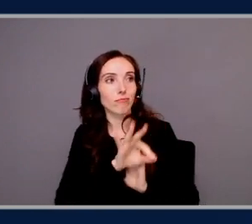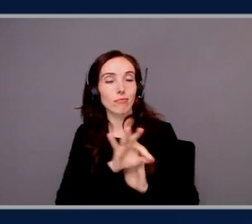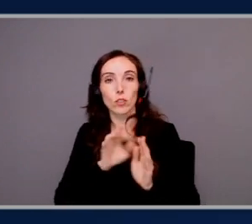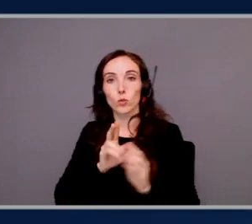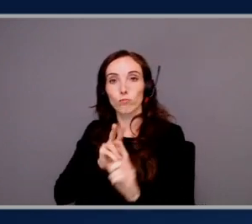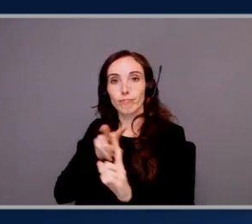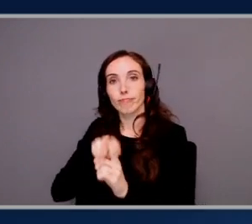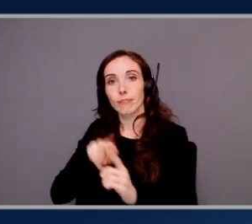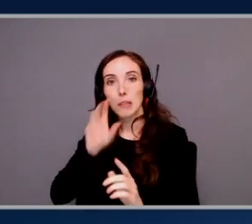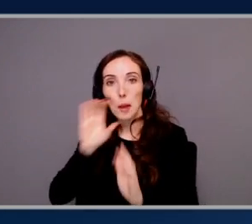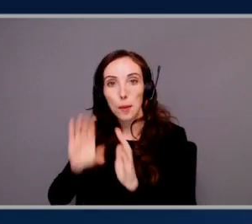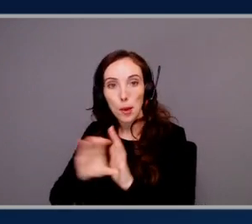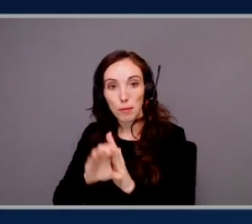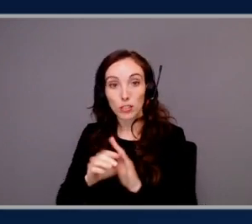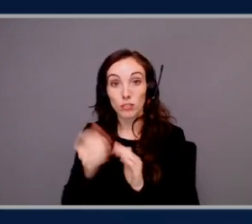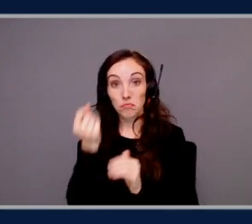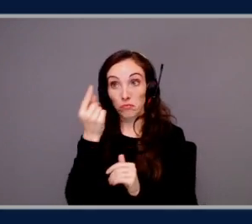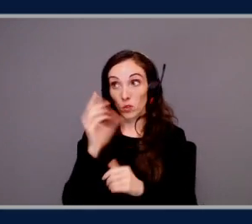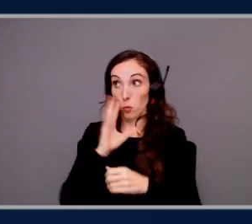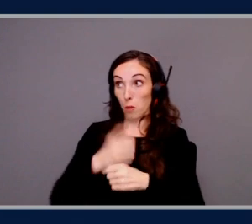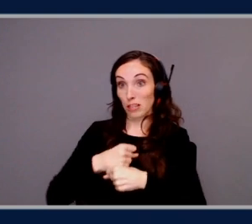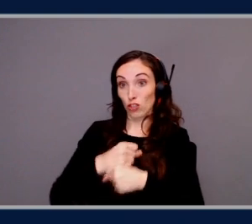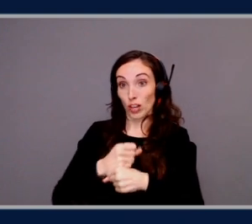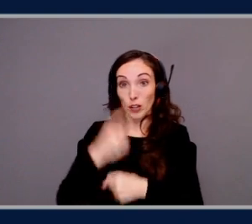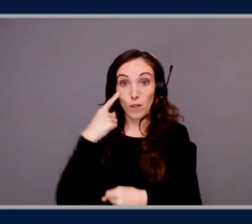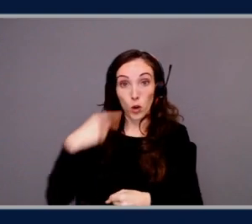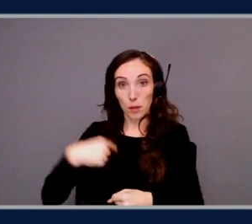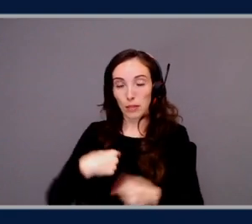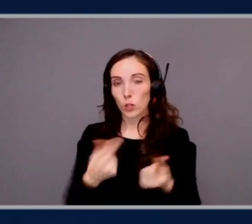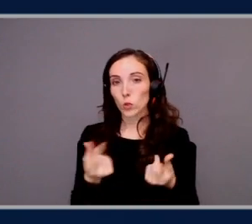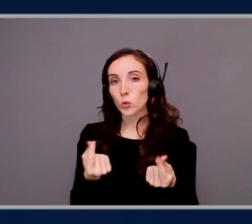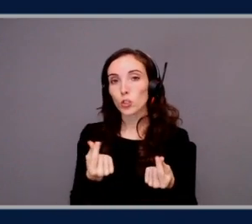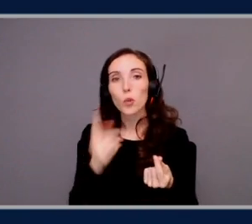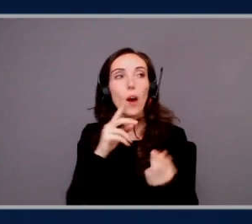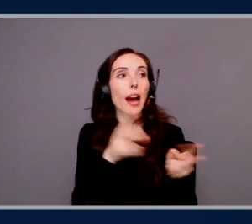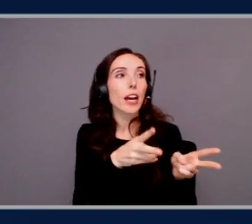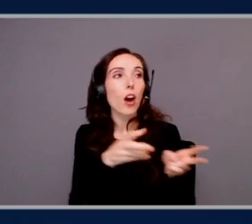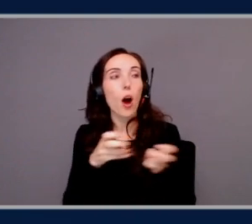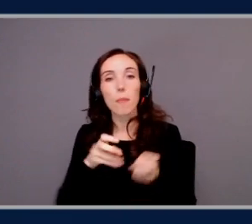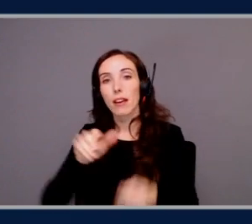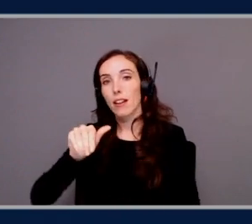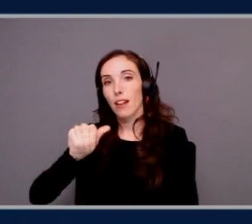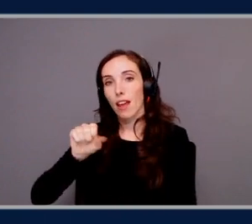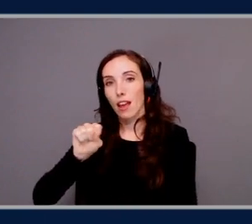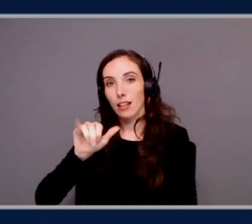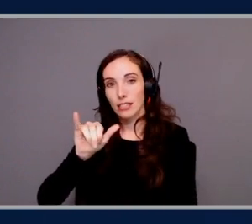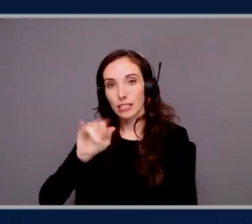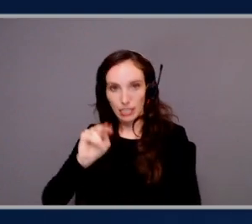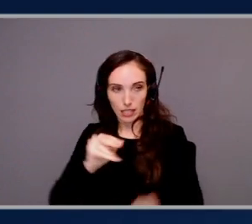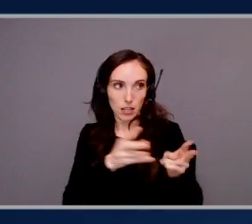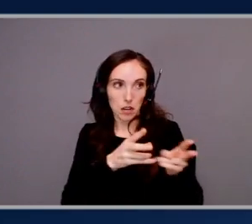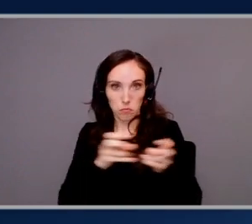these are being generated for me right now. All I did is I copied over the ASIN that I was looking for, and it's generating some